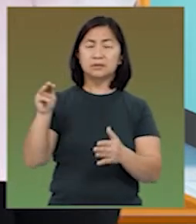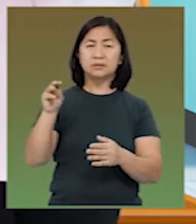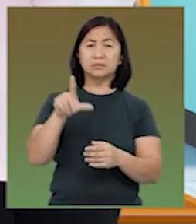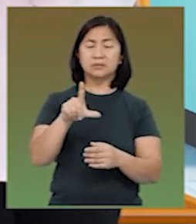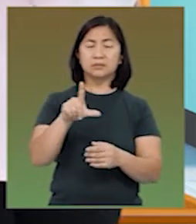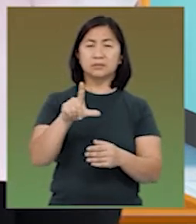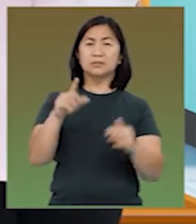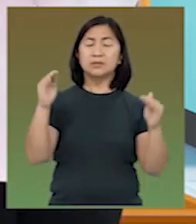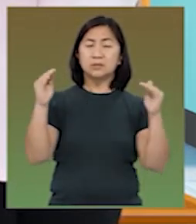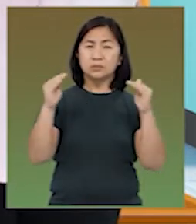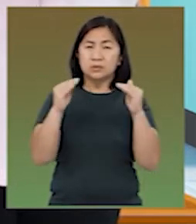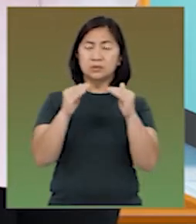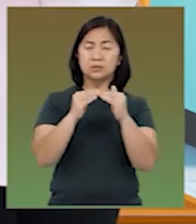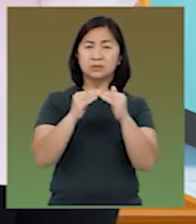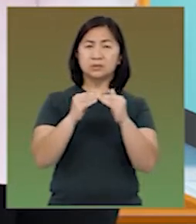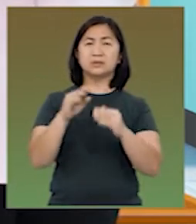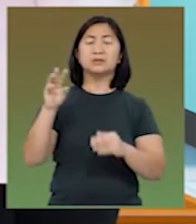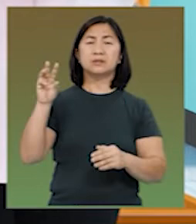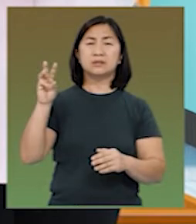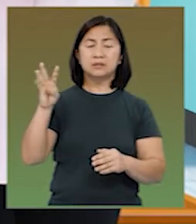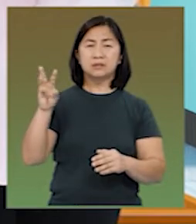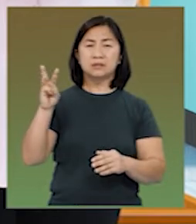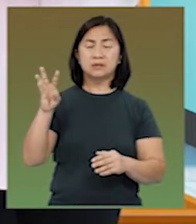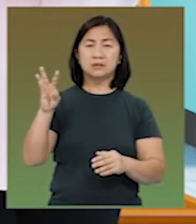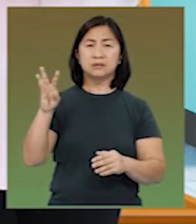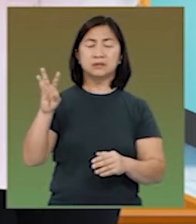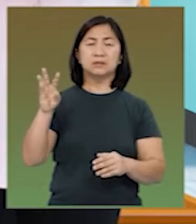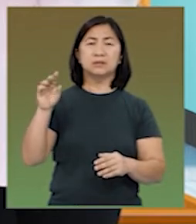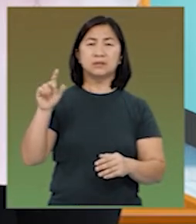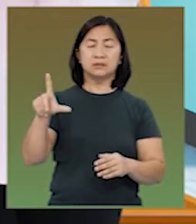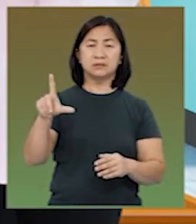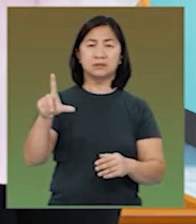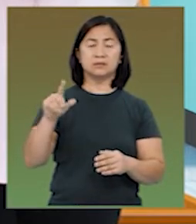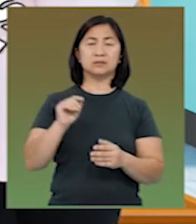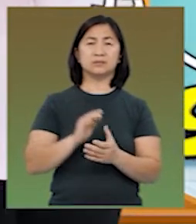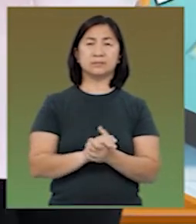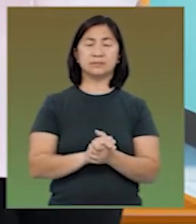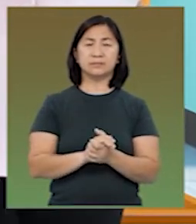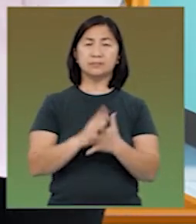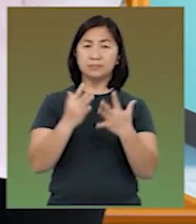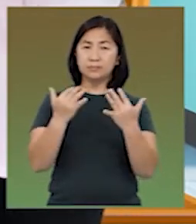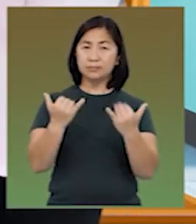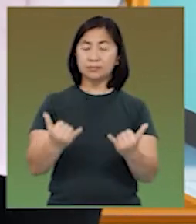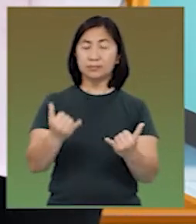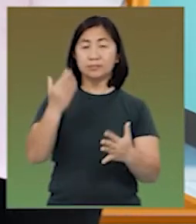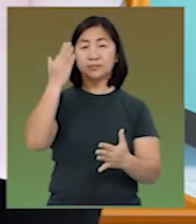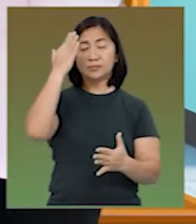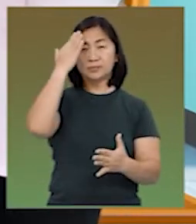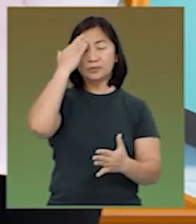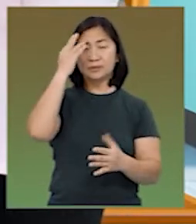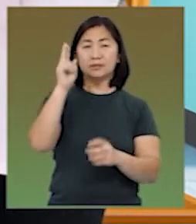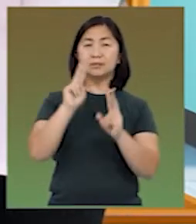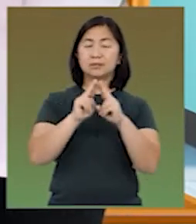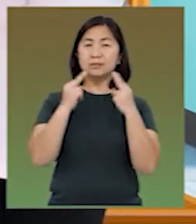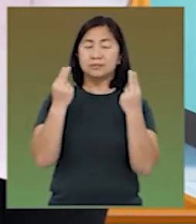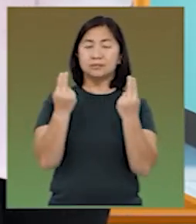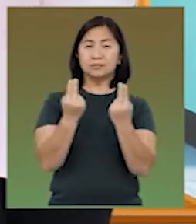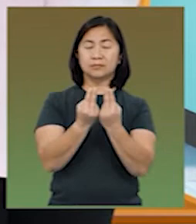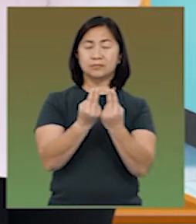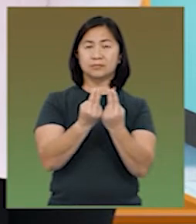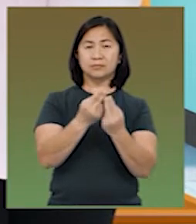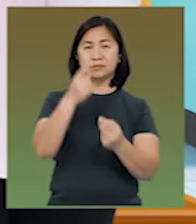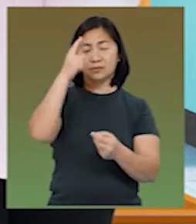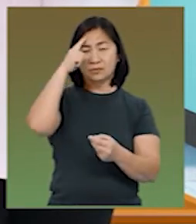16,000 milliliters is equal to 16 liters. Ngayong alam na ang